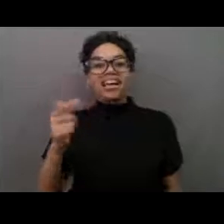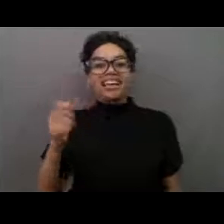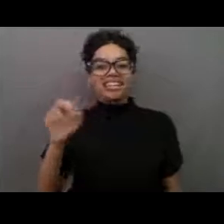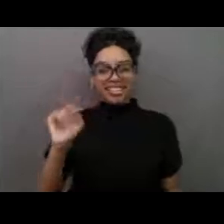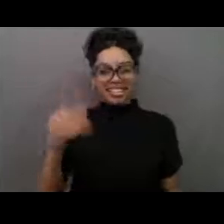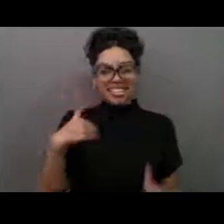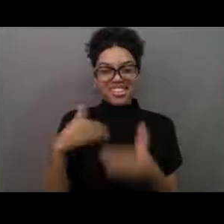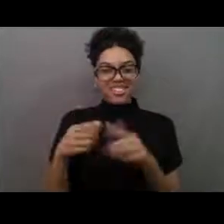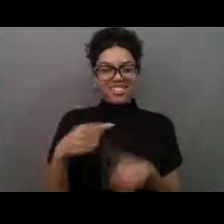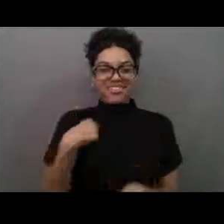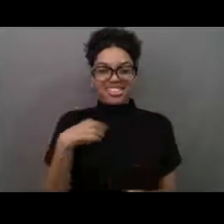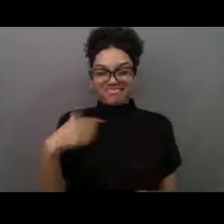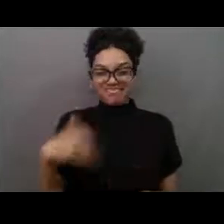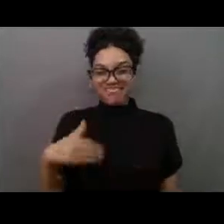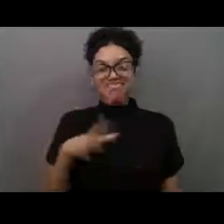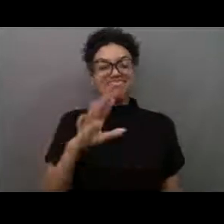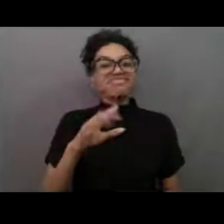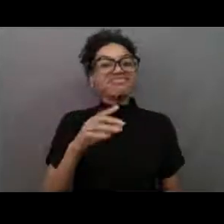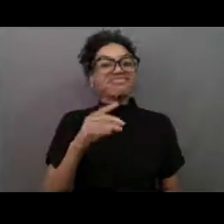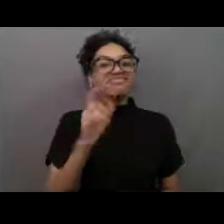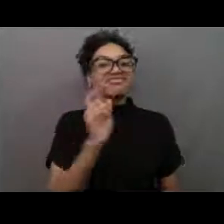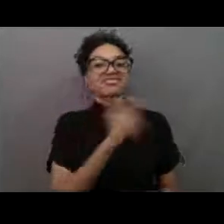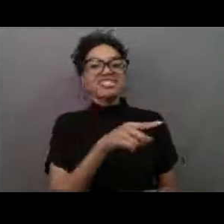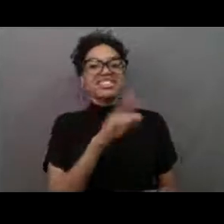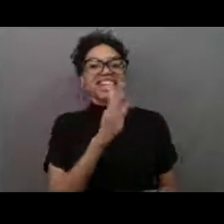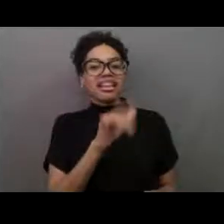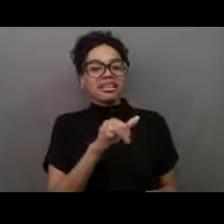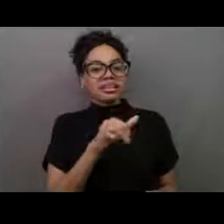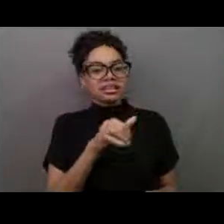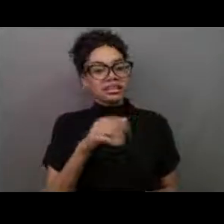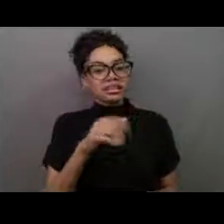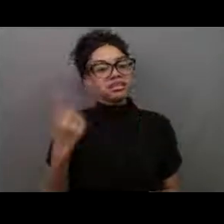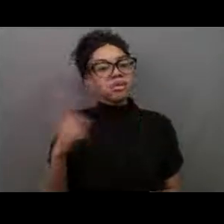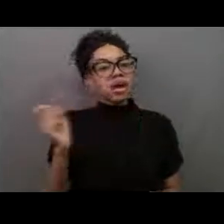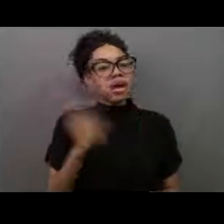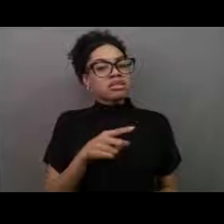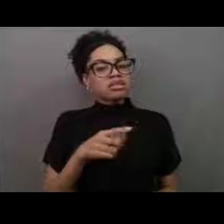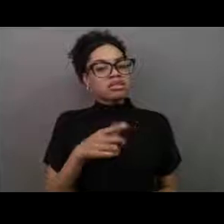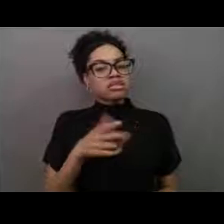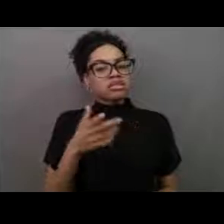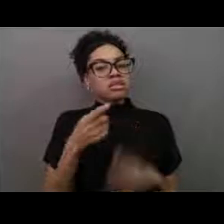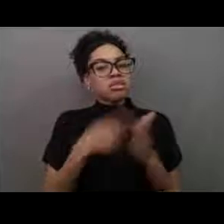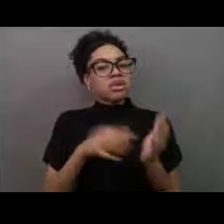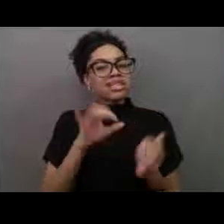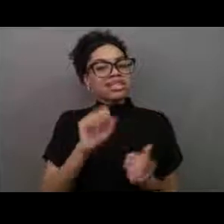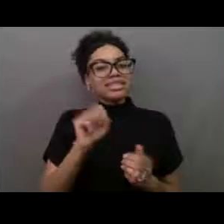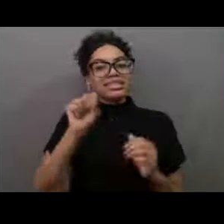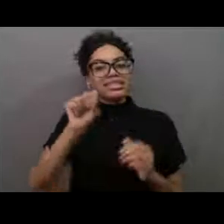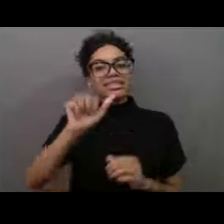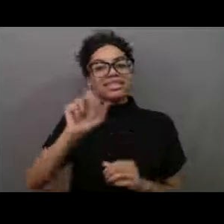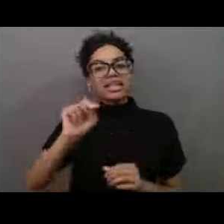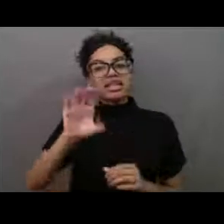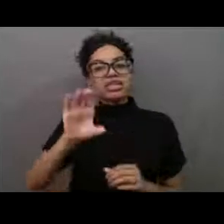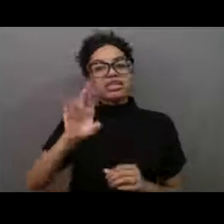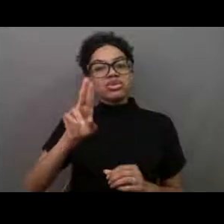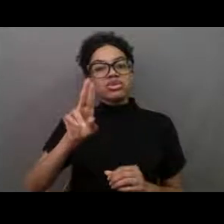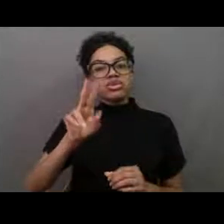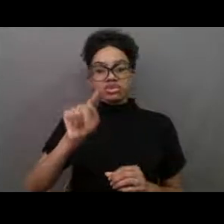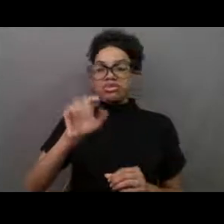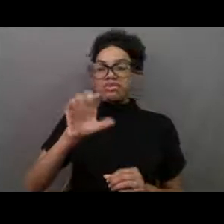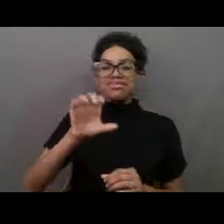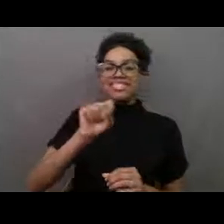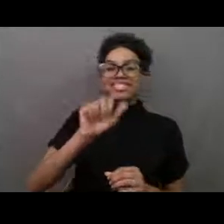could answer, Kelly, and then I'm gonna let you go on, is someone asked, what is a sanctuary? So if you could just quickly say